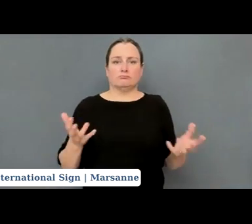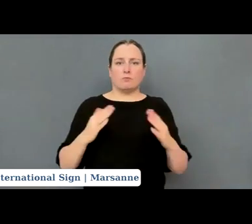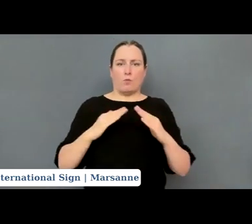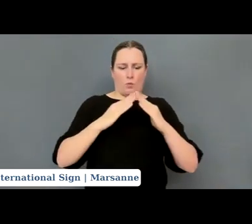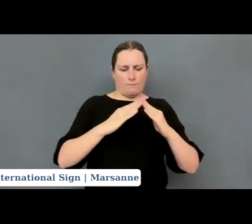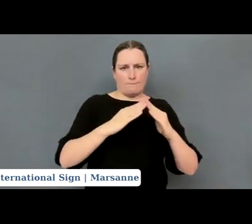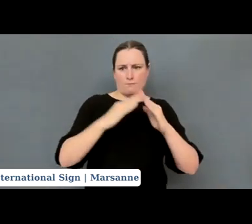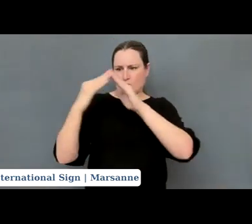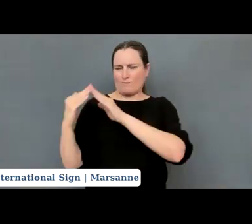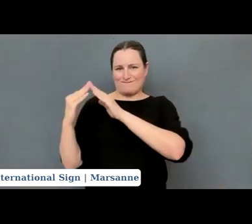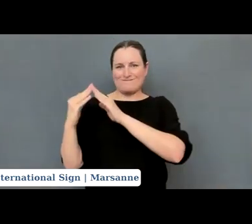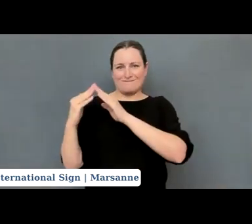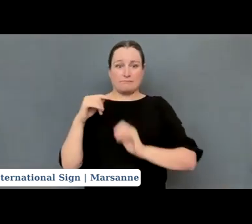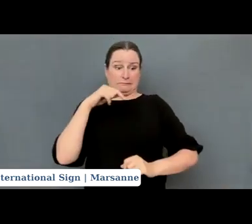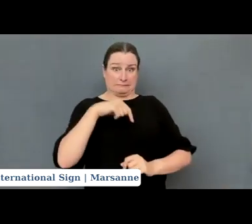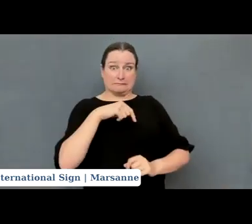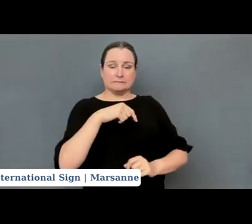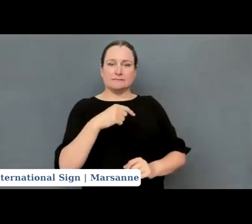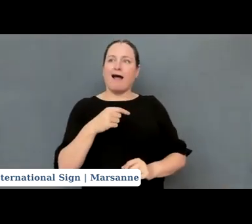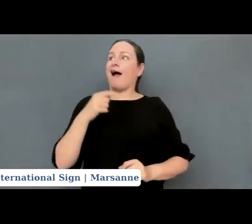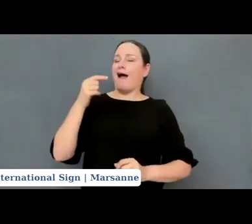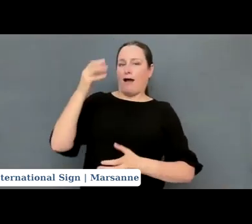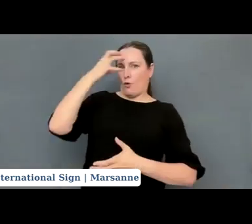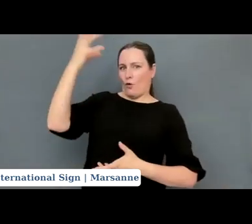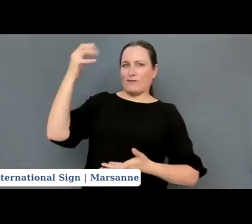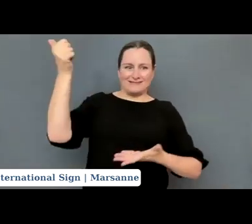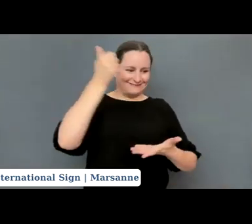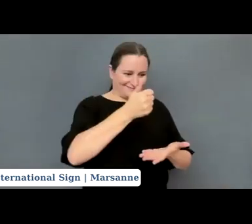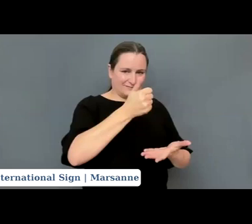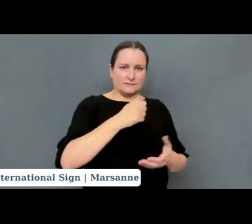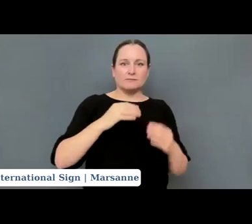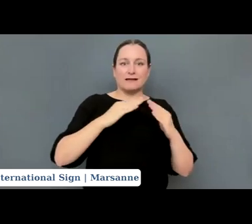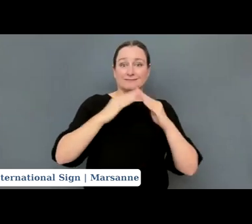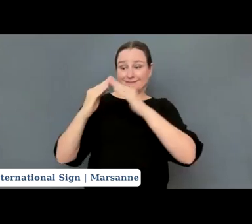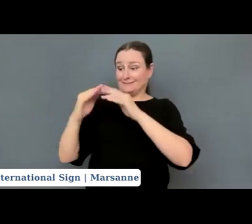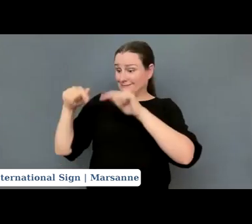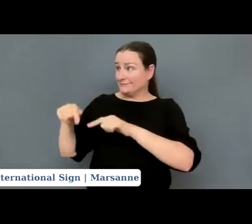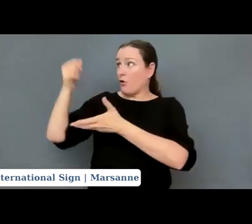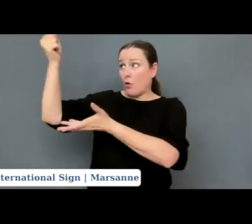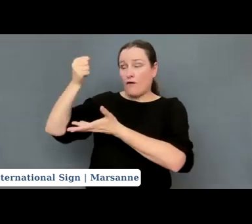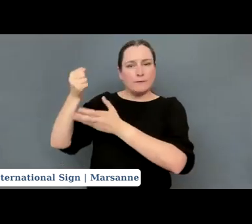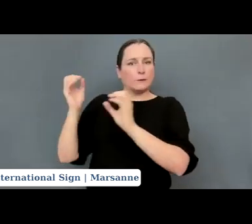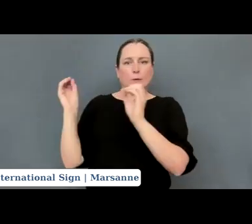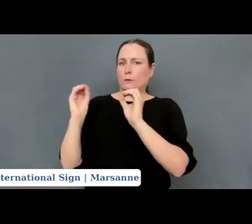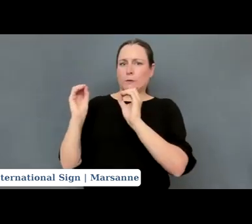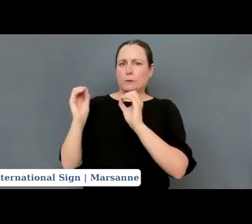meanwhile, while we're in the same vulnerable situation. Those are some of the issues that